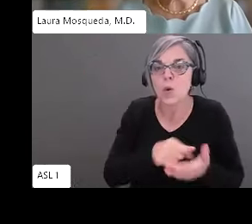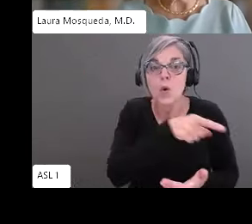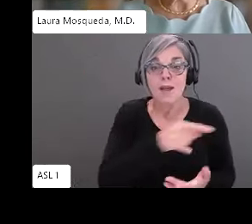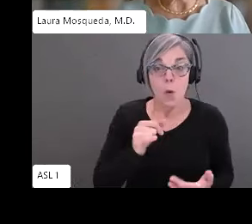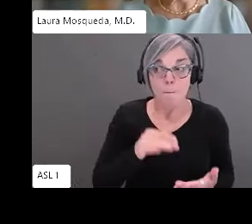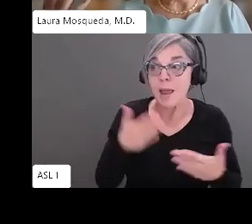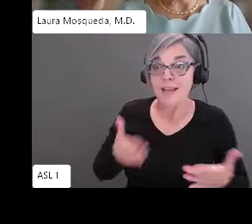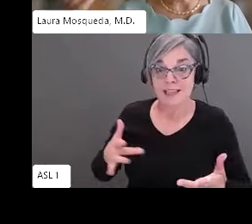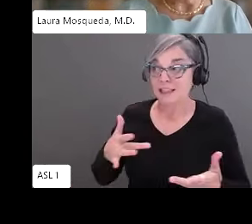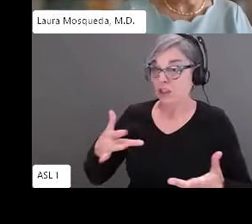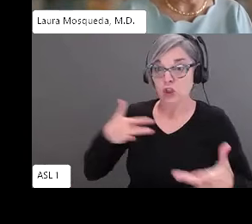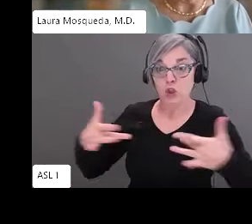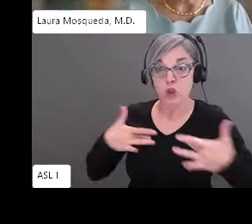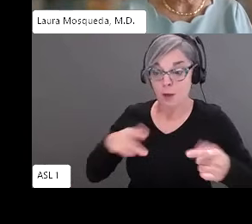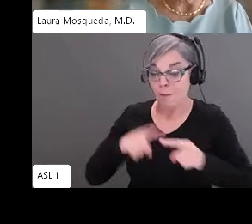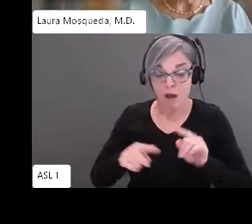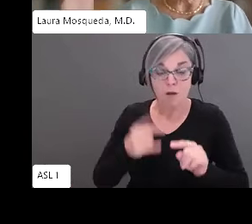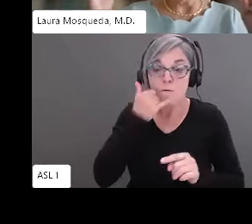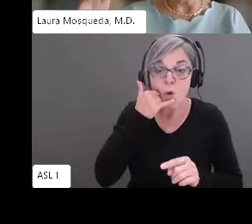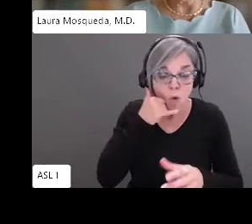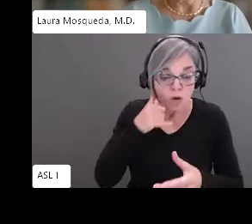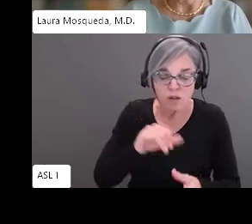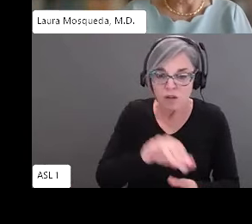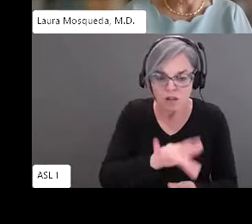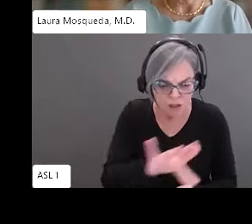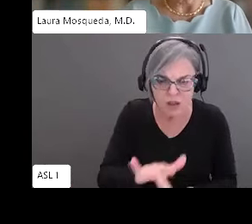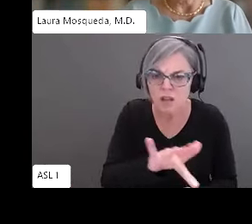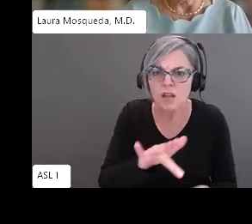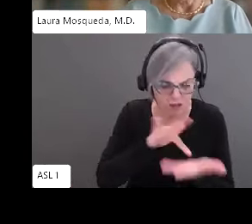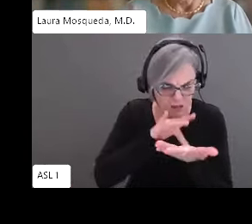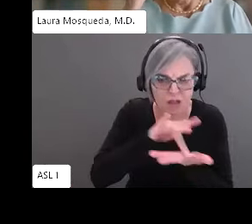thing we find, sadly, very commonly is nobody believes them.